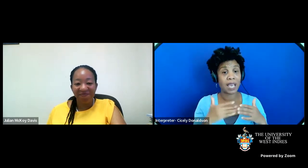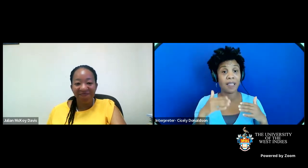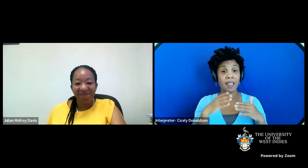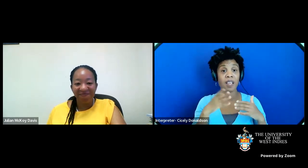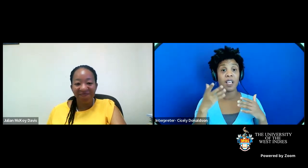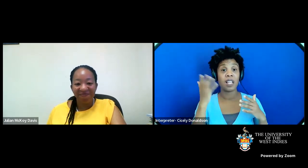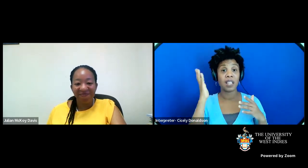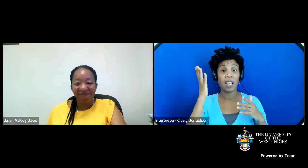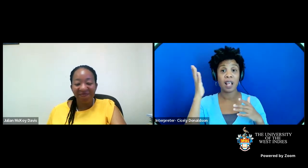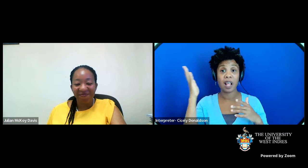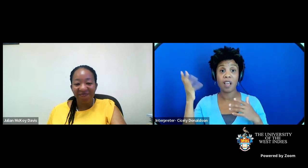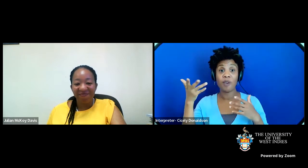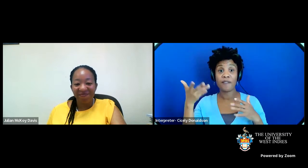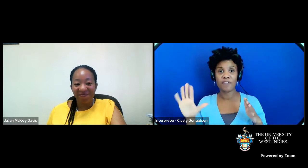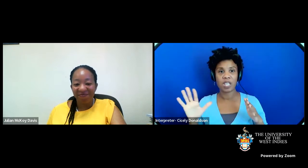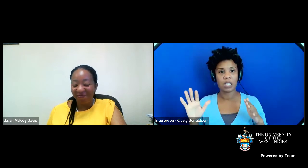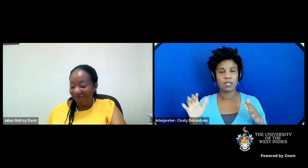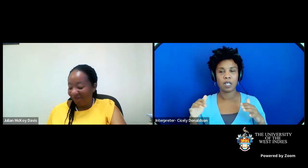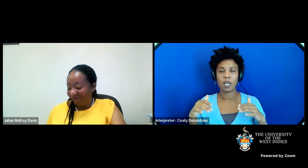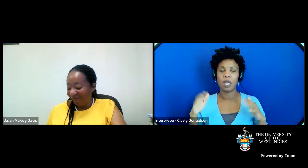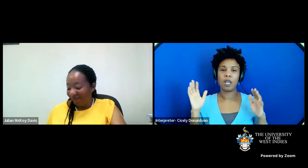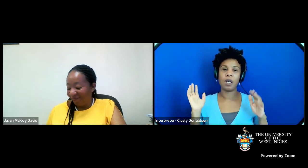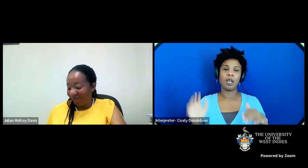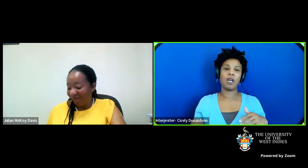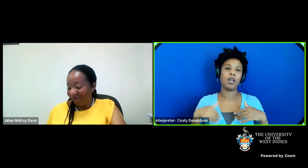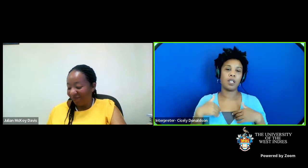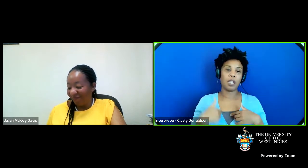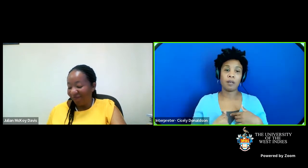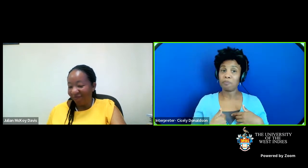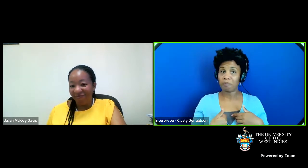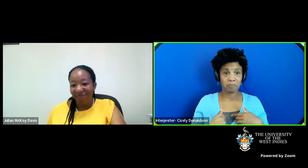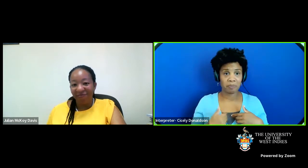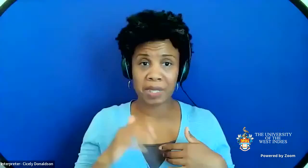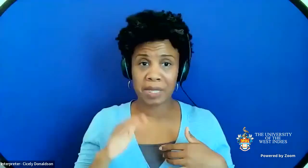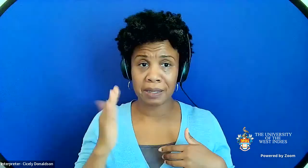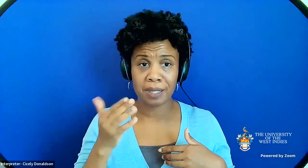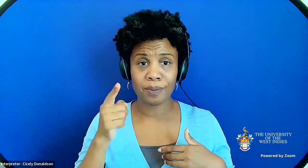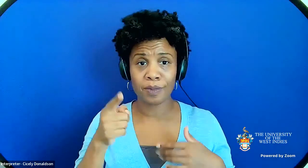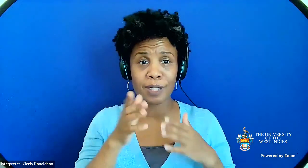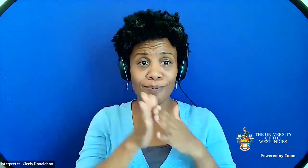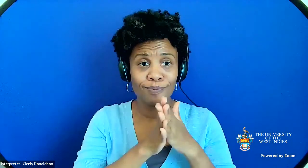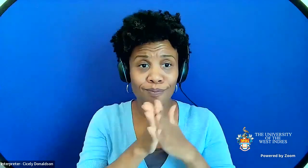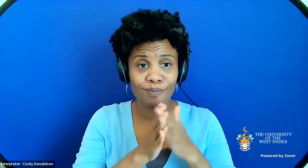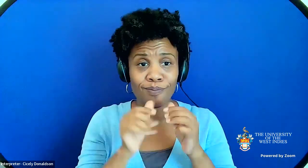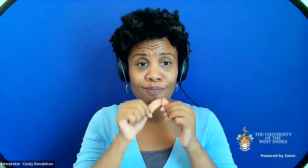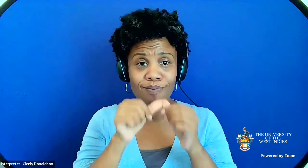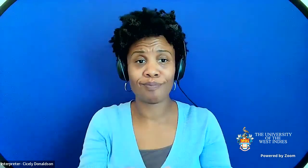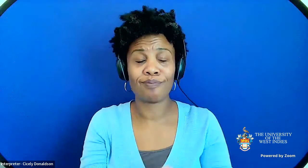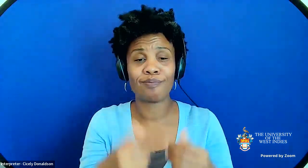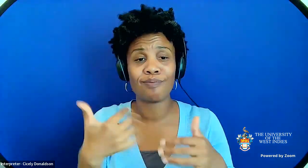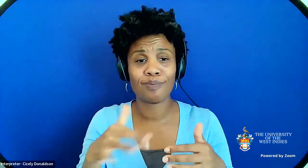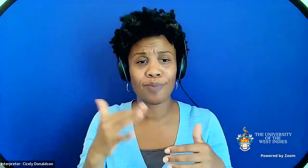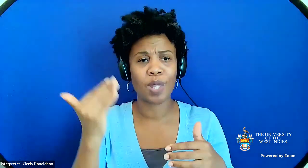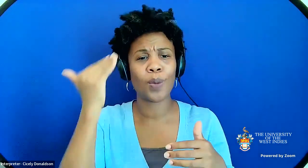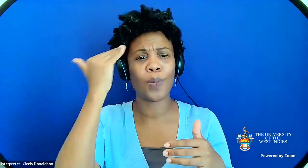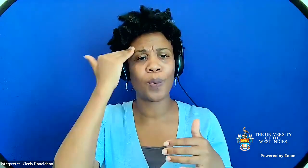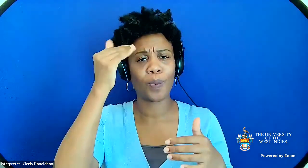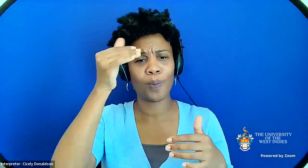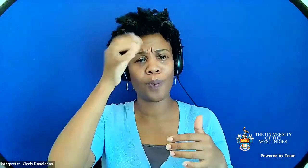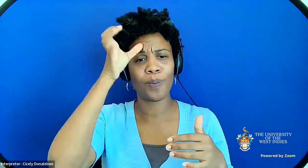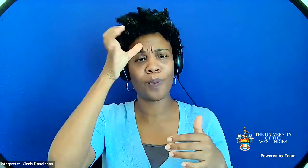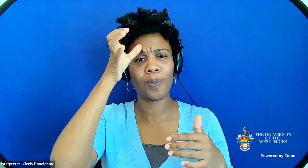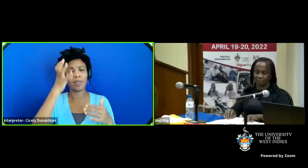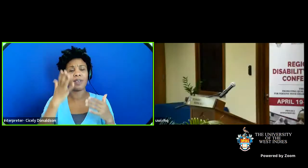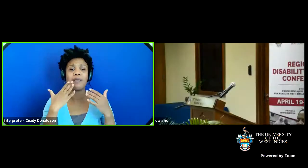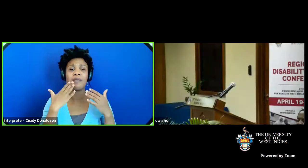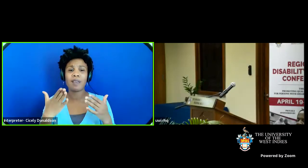sounds like a topic that not only she knows very well, but is very interested in. Thank you very much. And